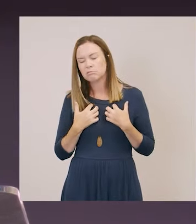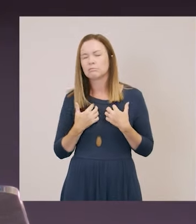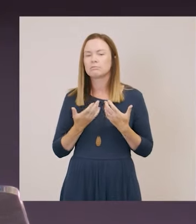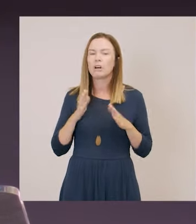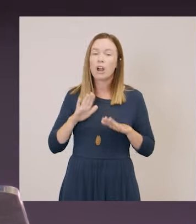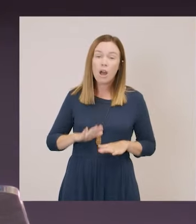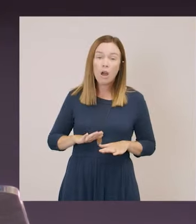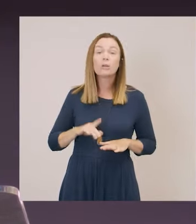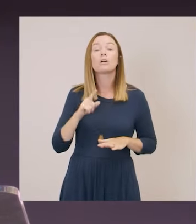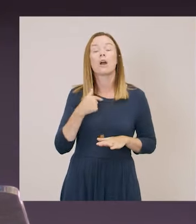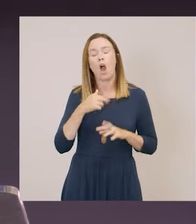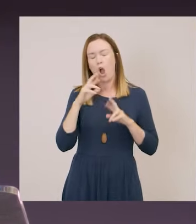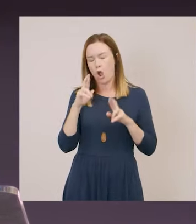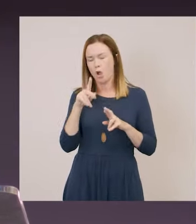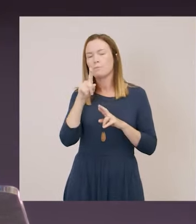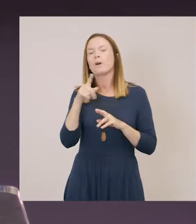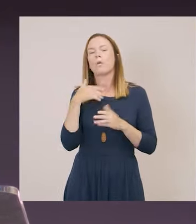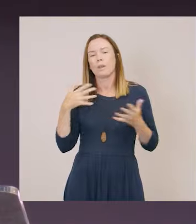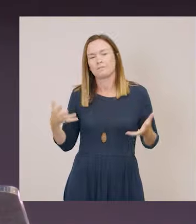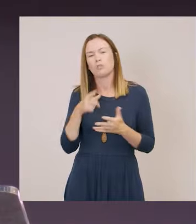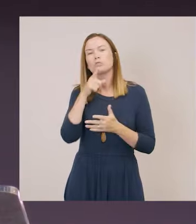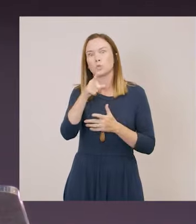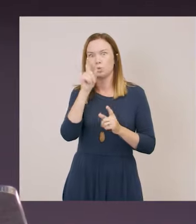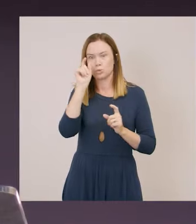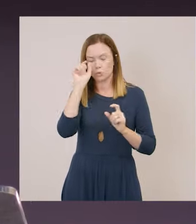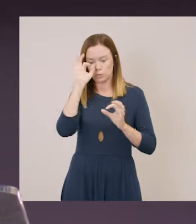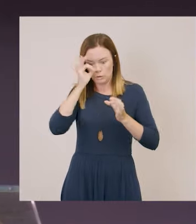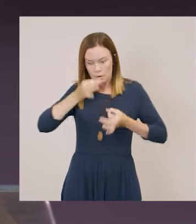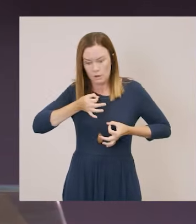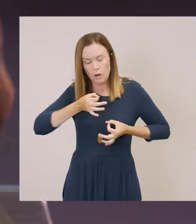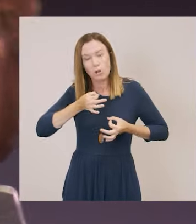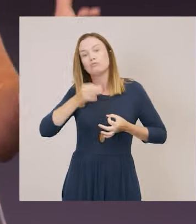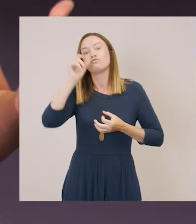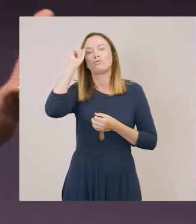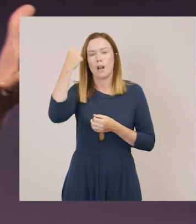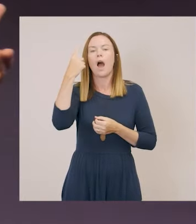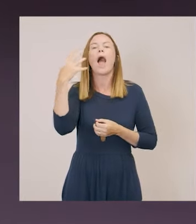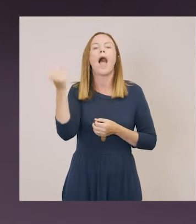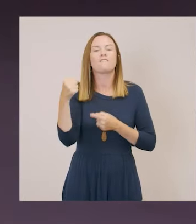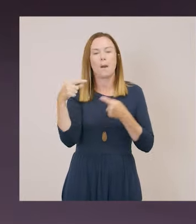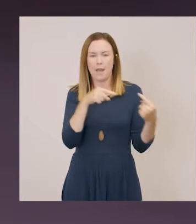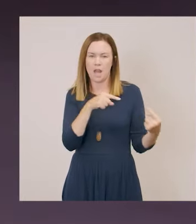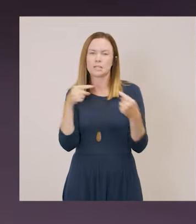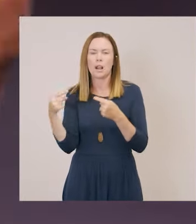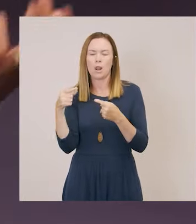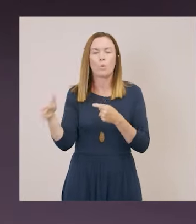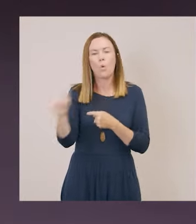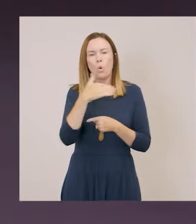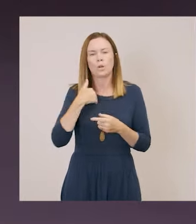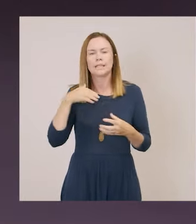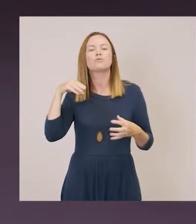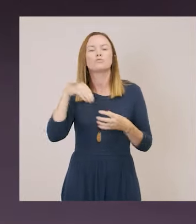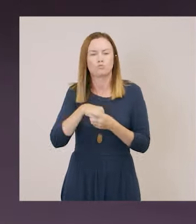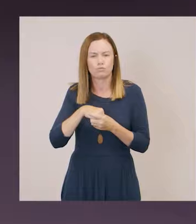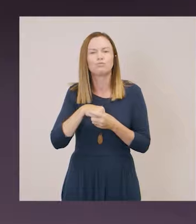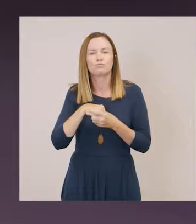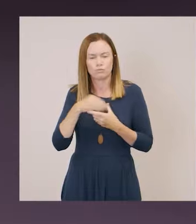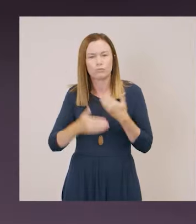I'm hoping for you to snap out of it and realize that there is a battle and that we need to all take part in this. Because if you're feeling